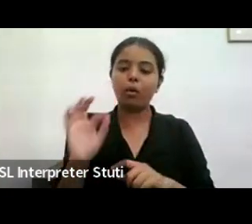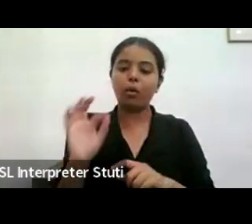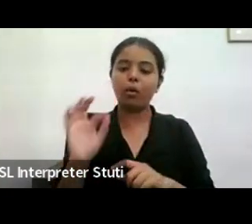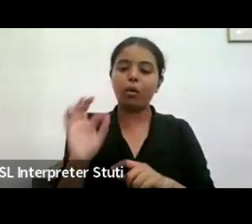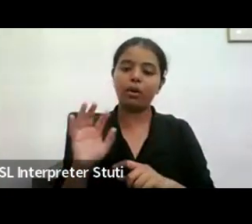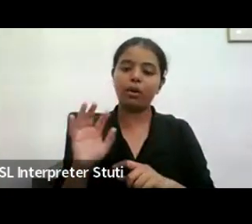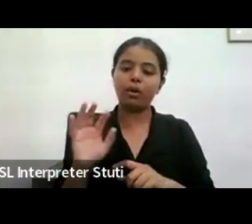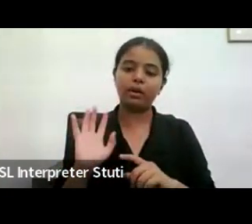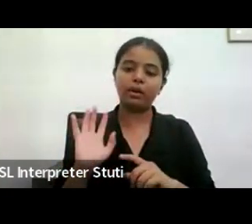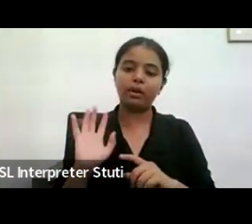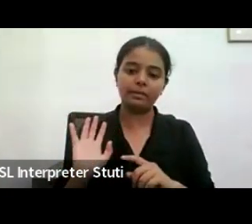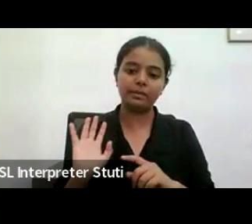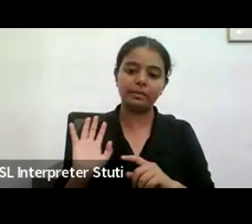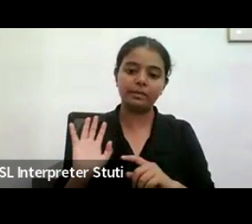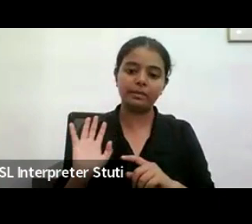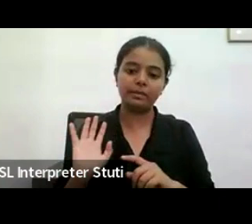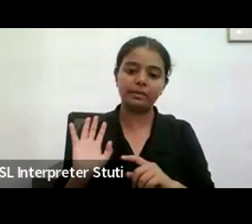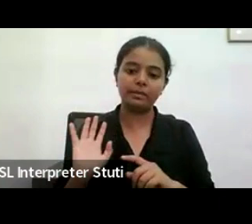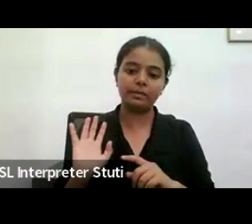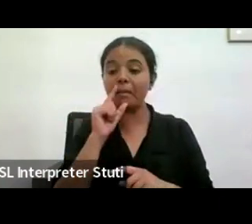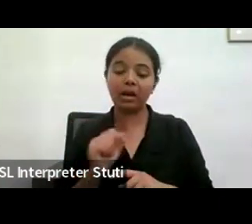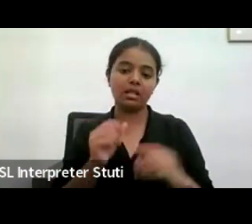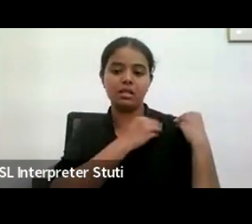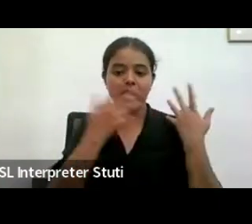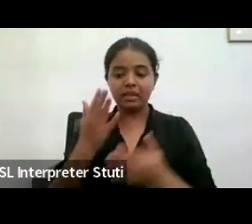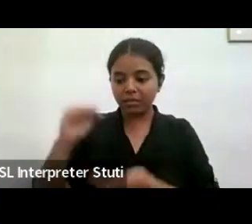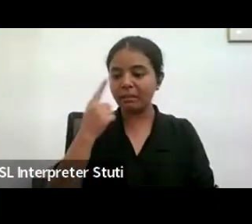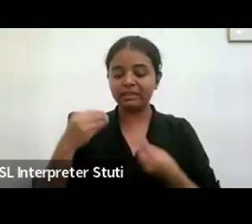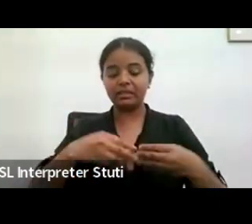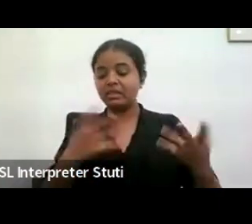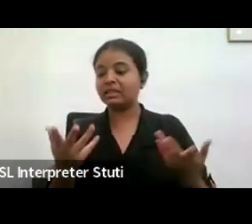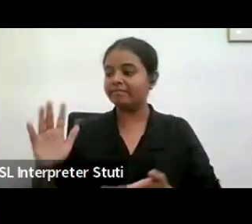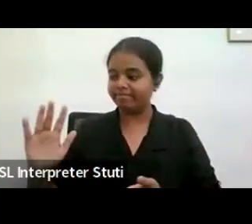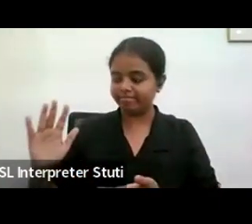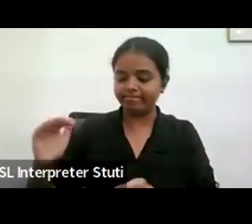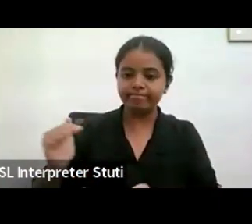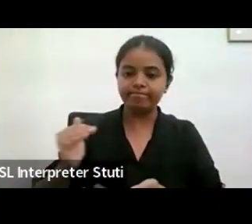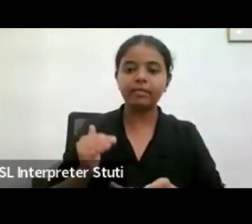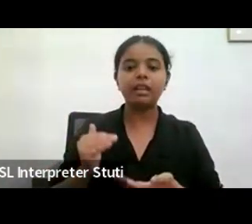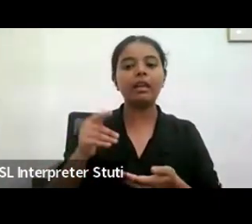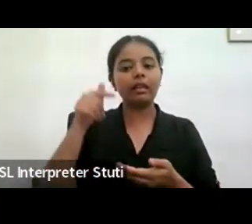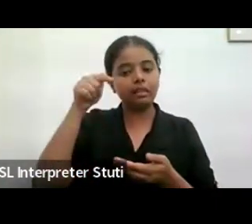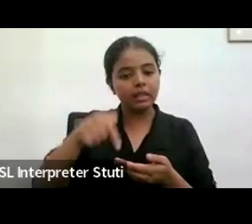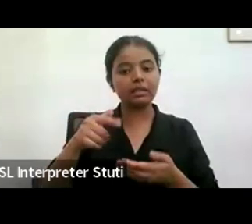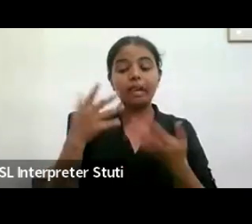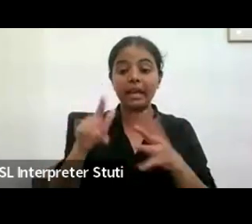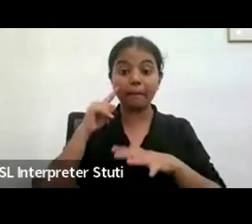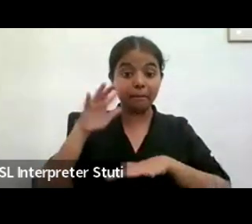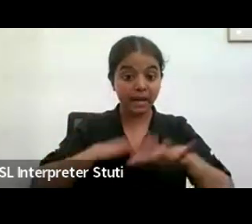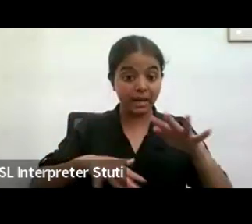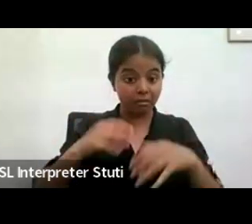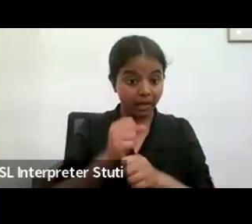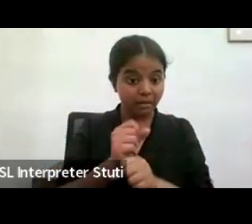of responsibility for the child with disabilities. And so when we make care plans, we have to